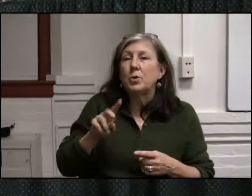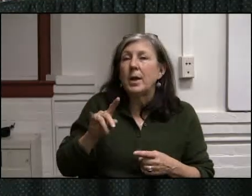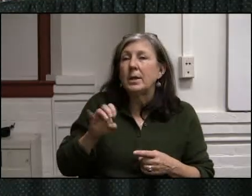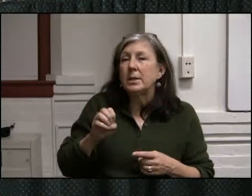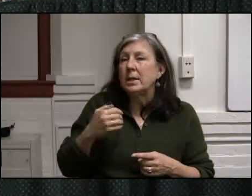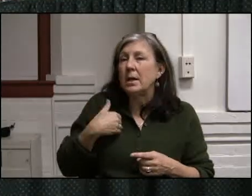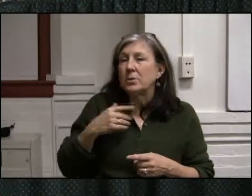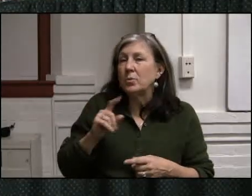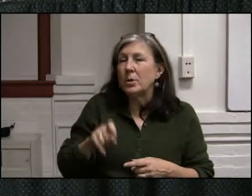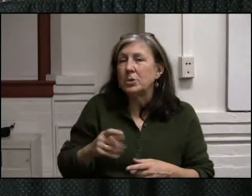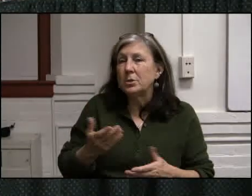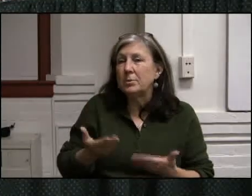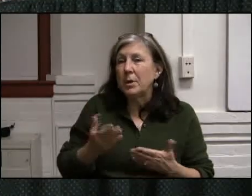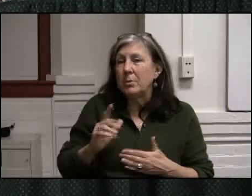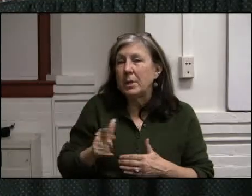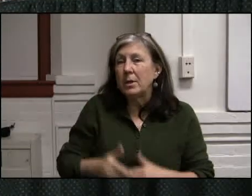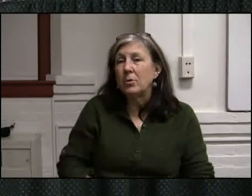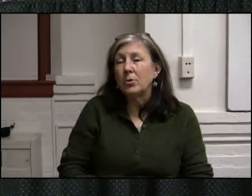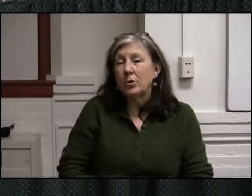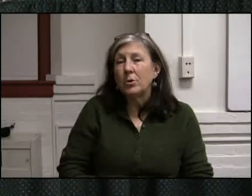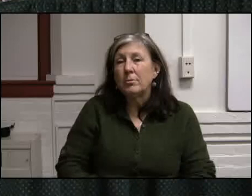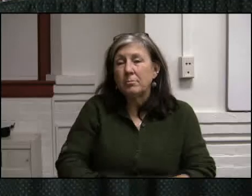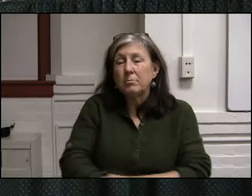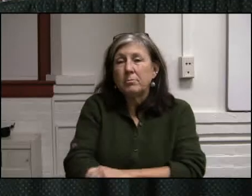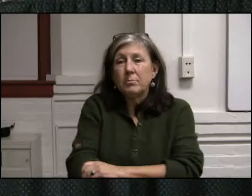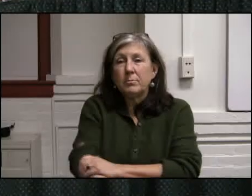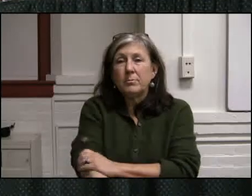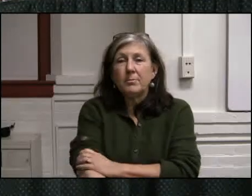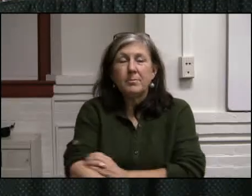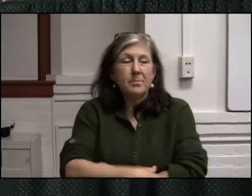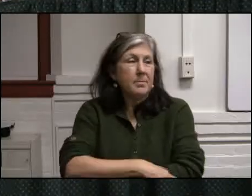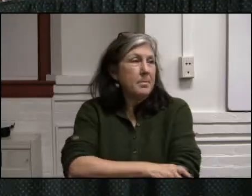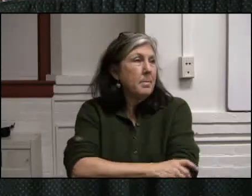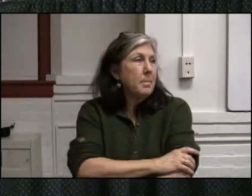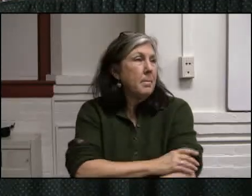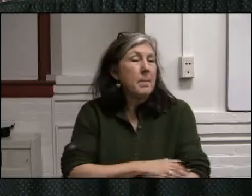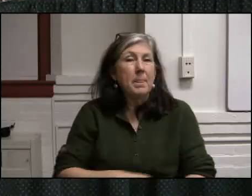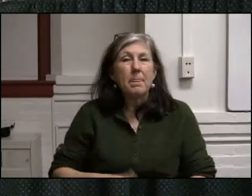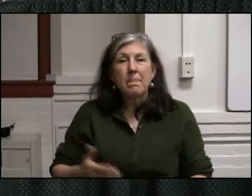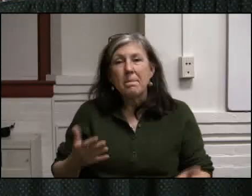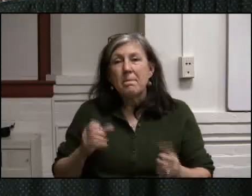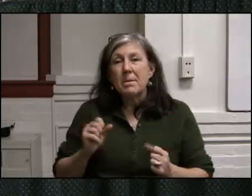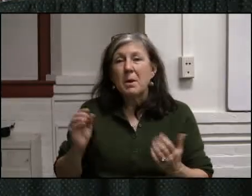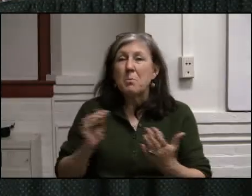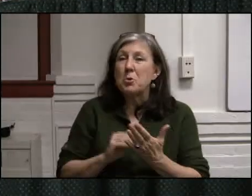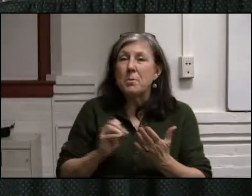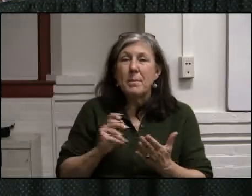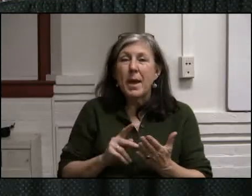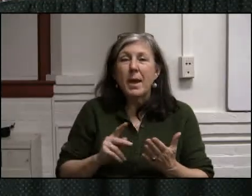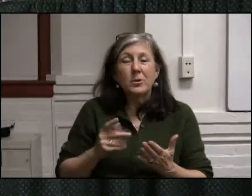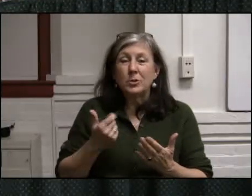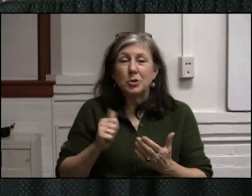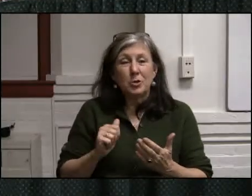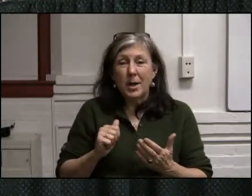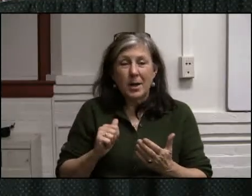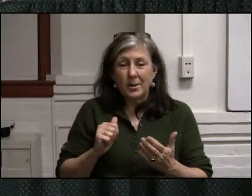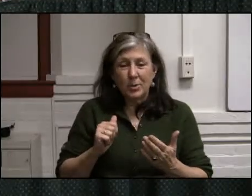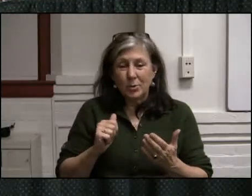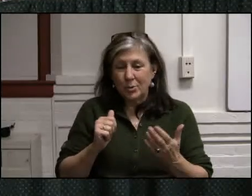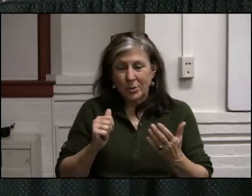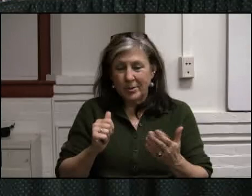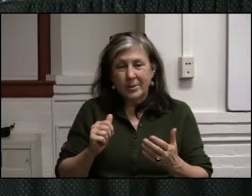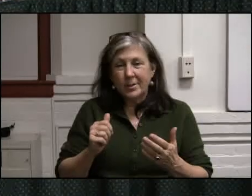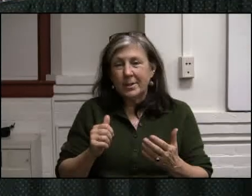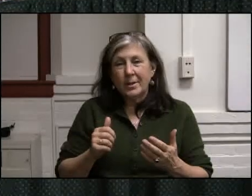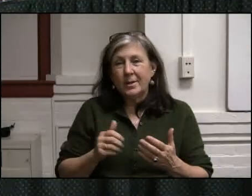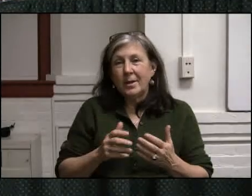herself. Okay. She could always put it back on. We wouldn't mind, probably. Just trying to lighten the load here. I was Yeah, also